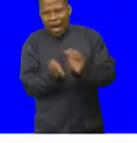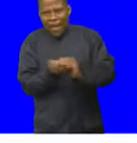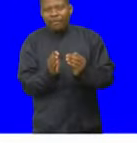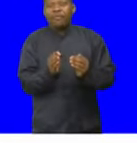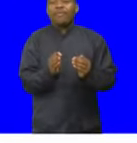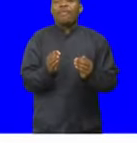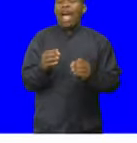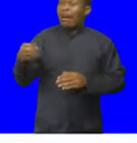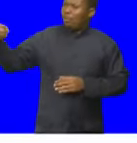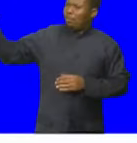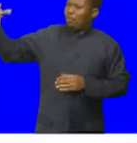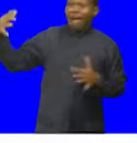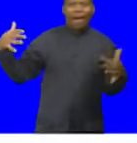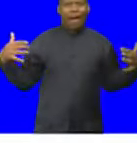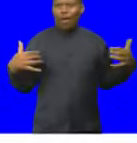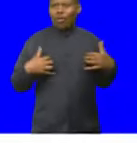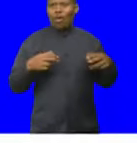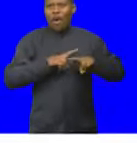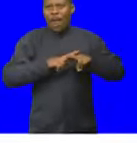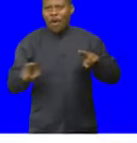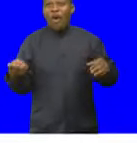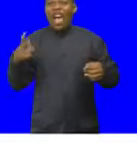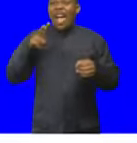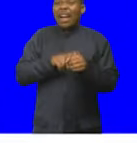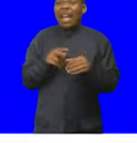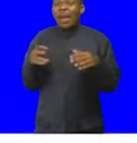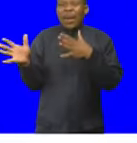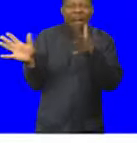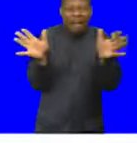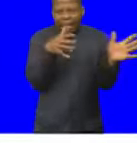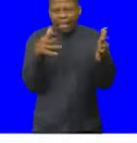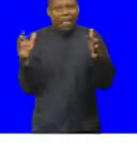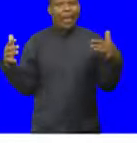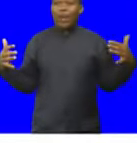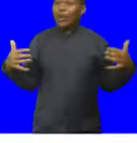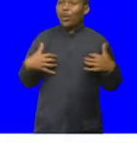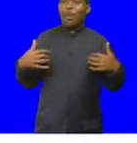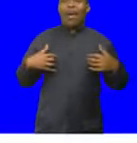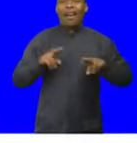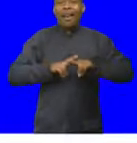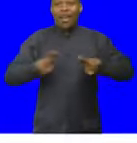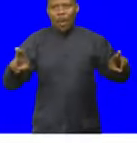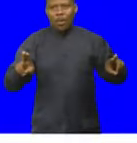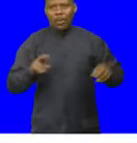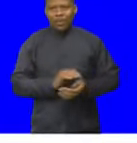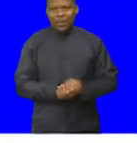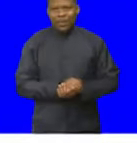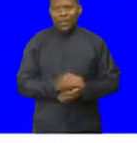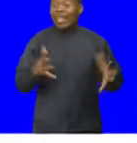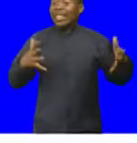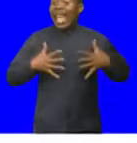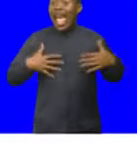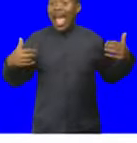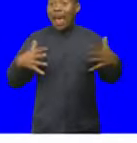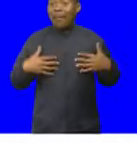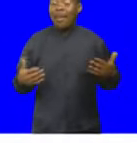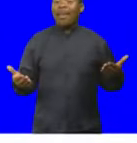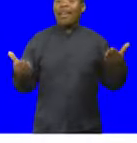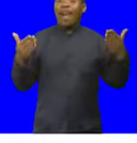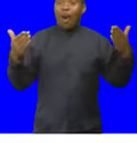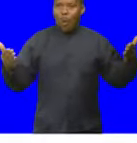langa netimphuli akusabi nawo. Sengahlale akahle nje sijabula kakhulu because siyazikhanga nje